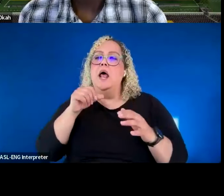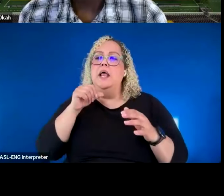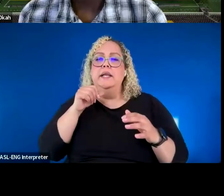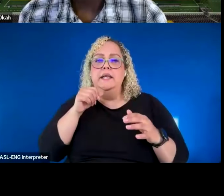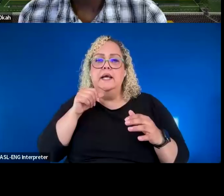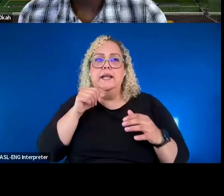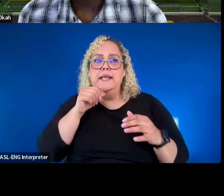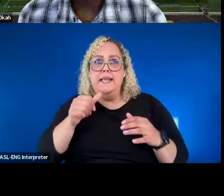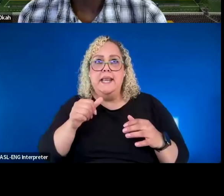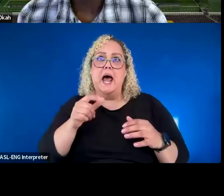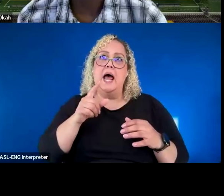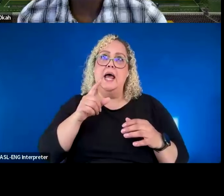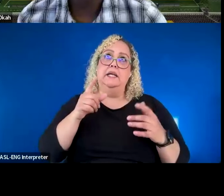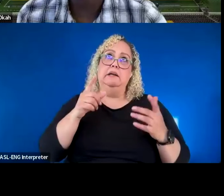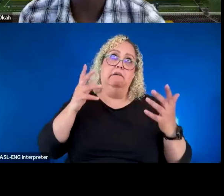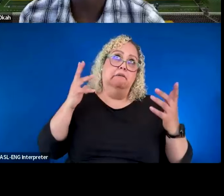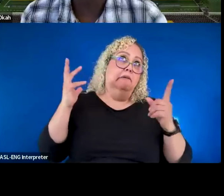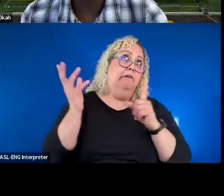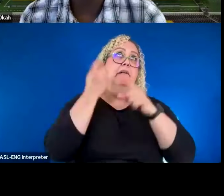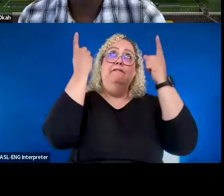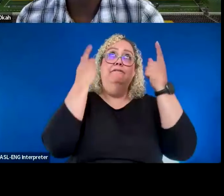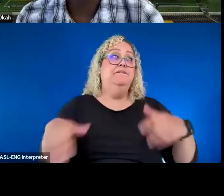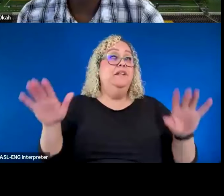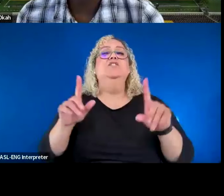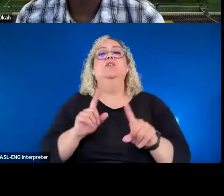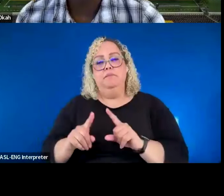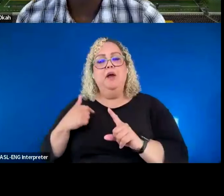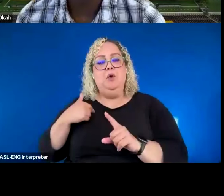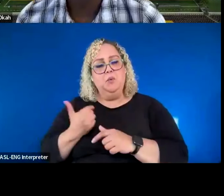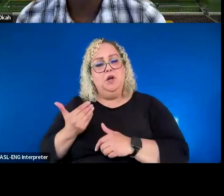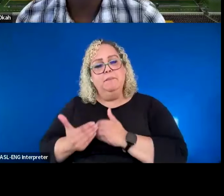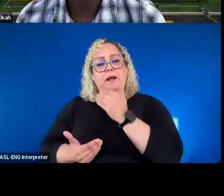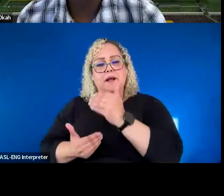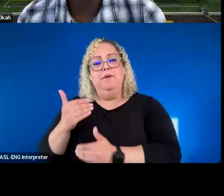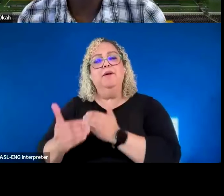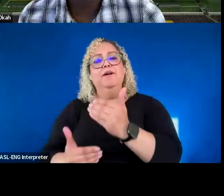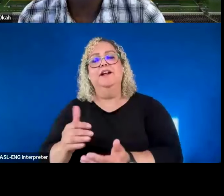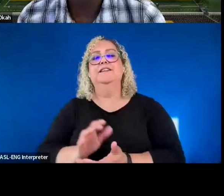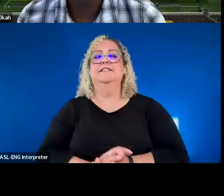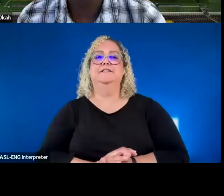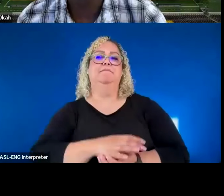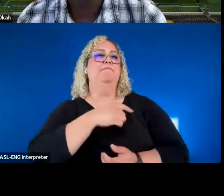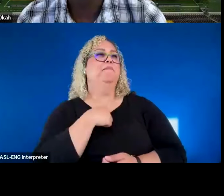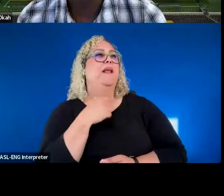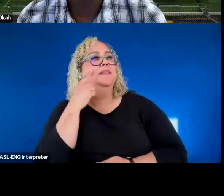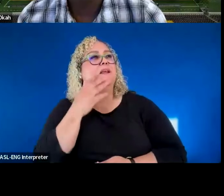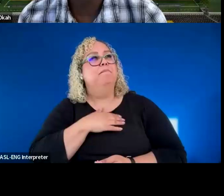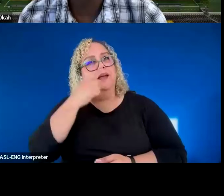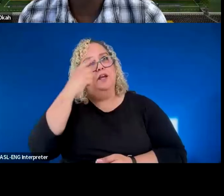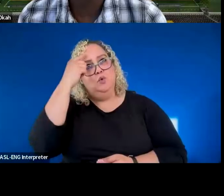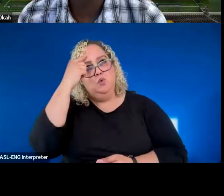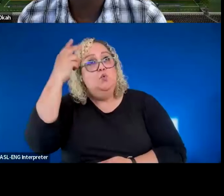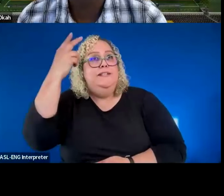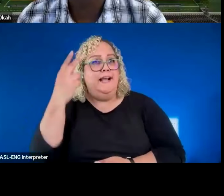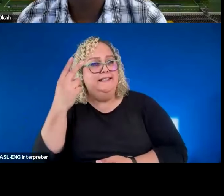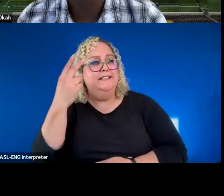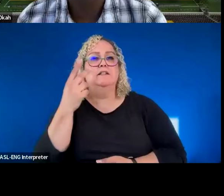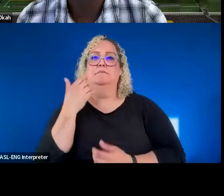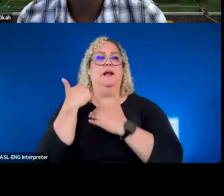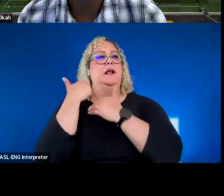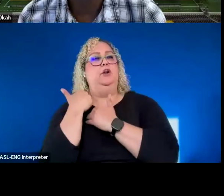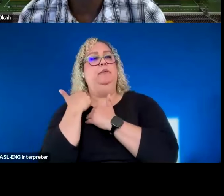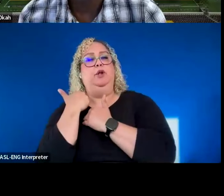I'll pass it over. Okay. I think my two cents for me is accountability. I think that doing this work has really made